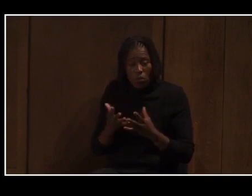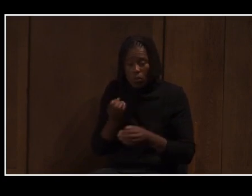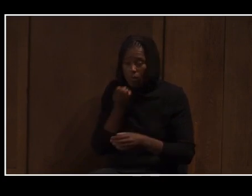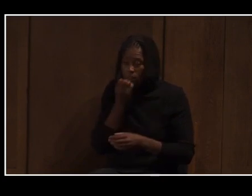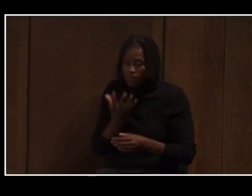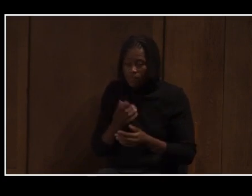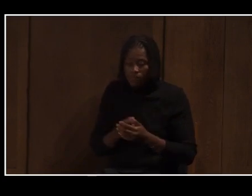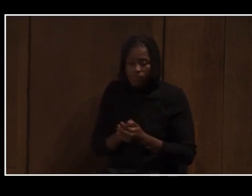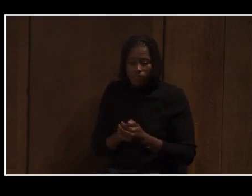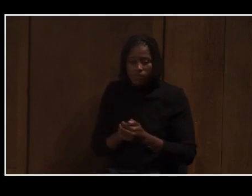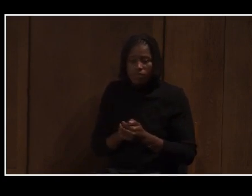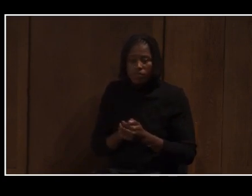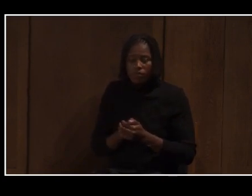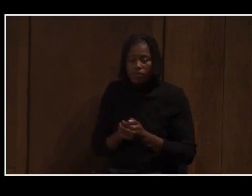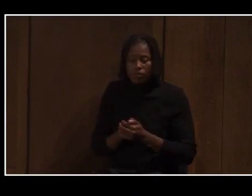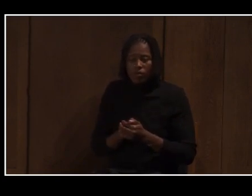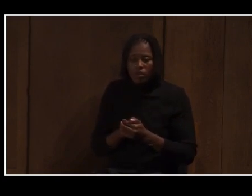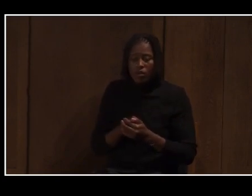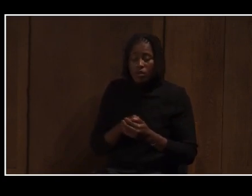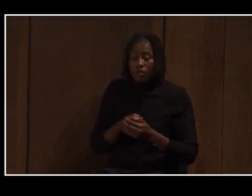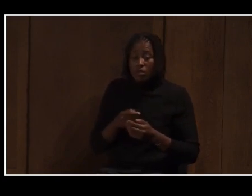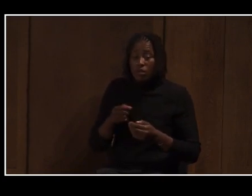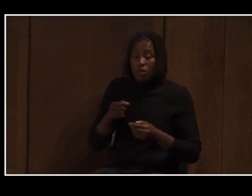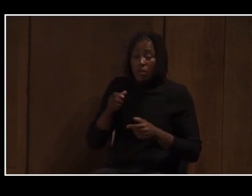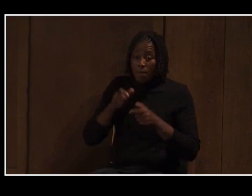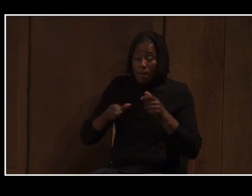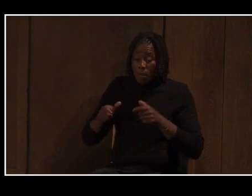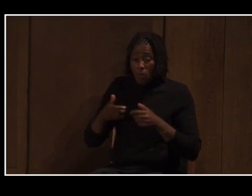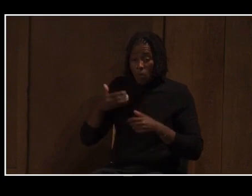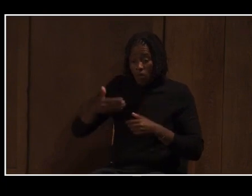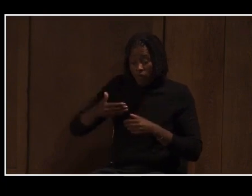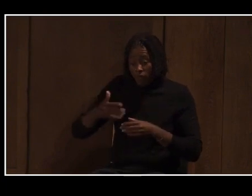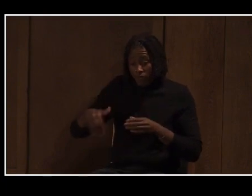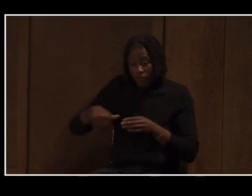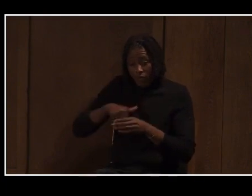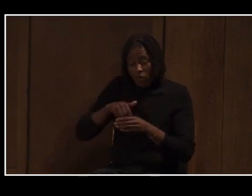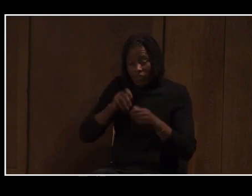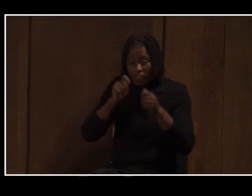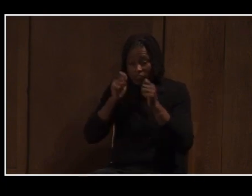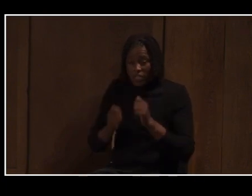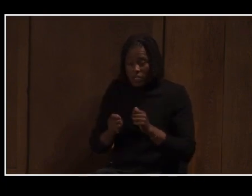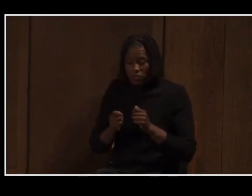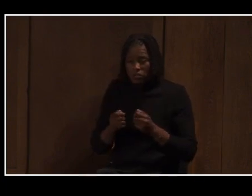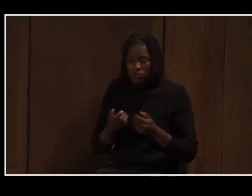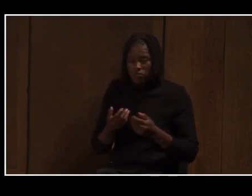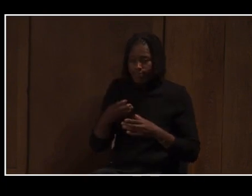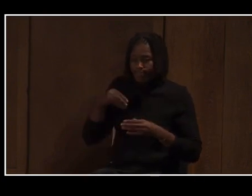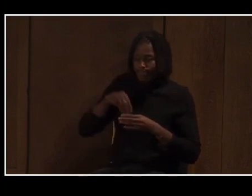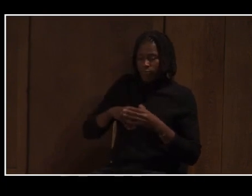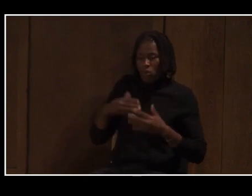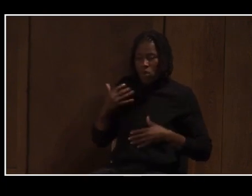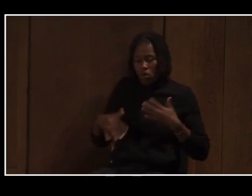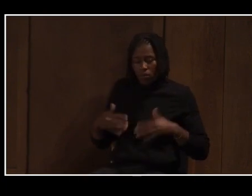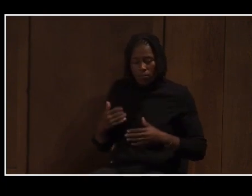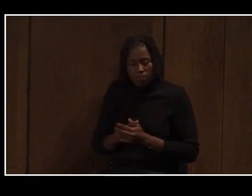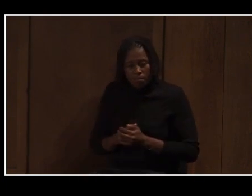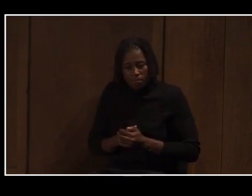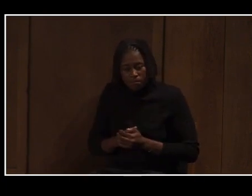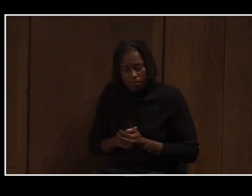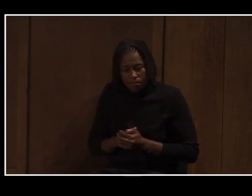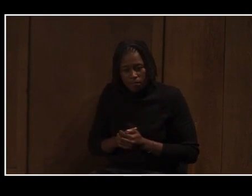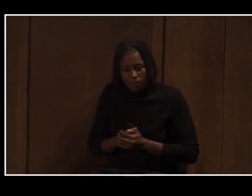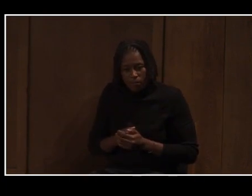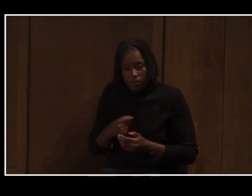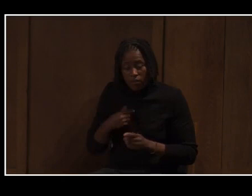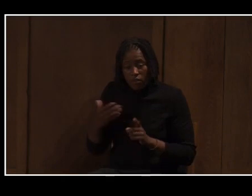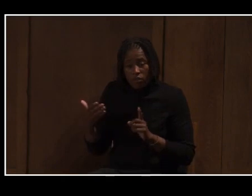are often holding deep hurt and cause deep hurt. I also want to recognize that the very notion of experimentation